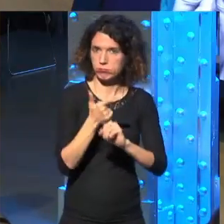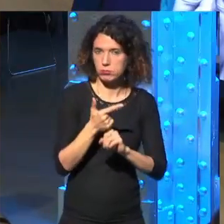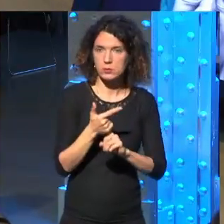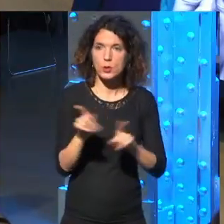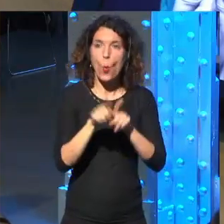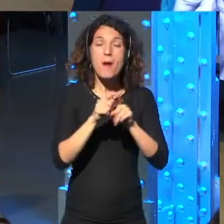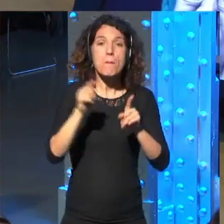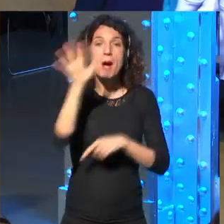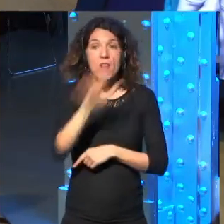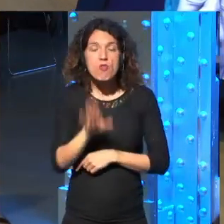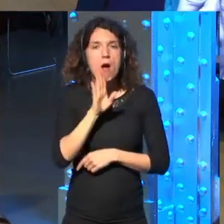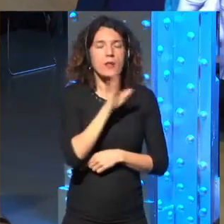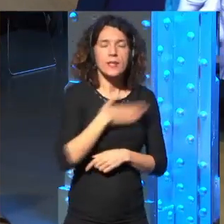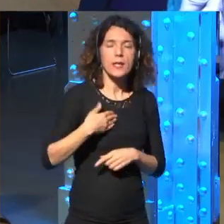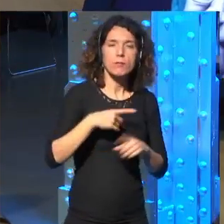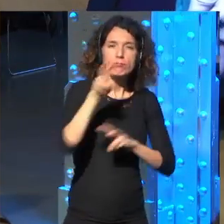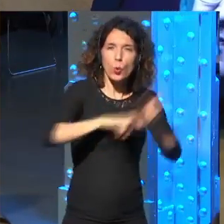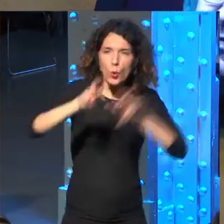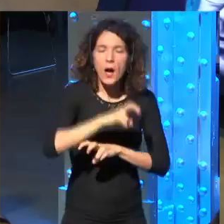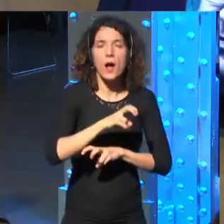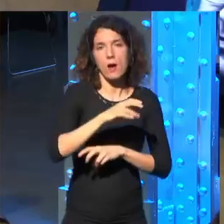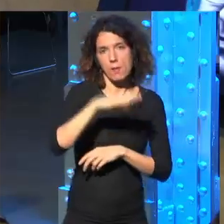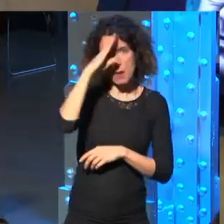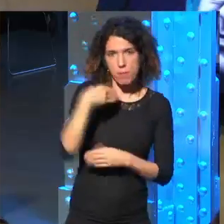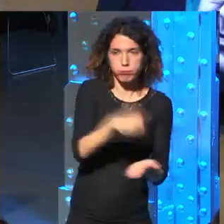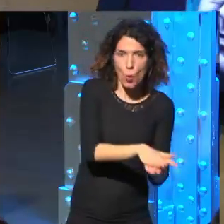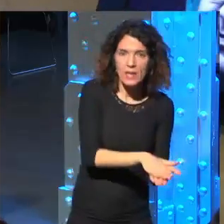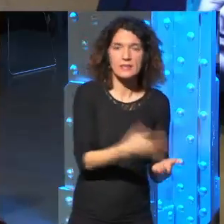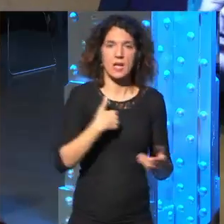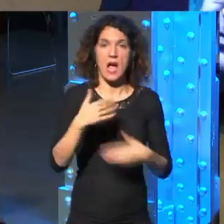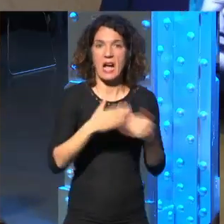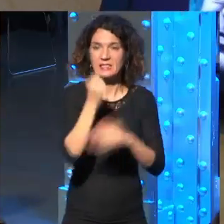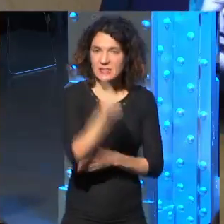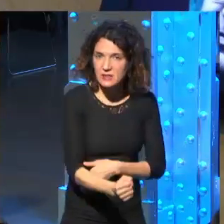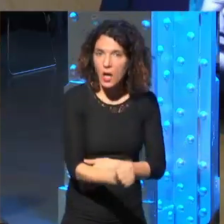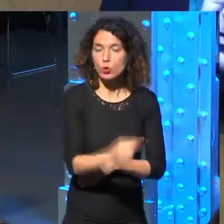metaphors, the death of the father, the killing of the father.